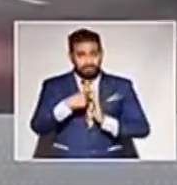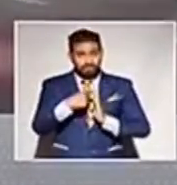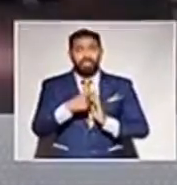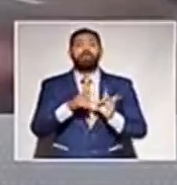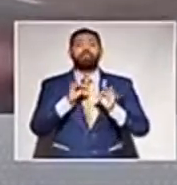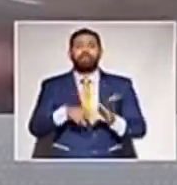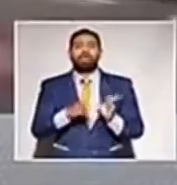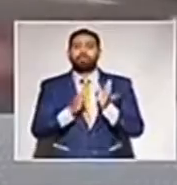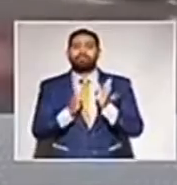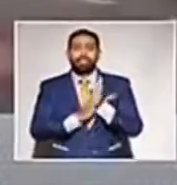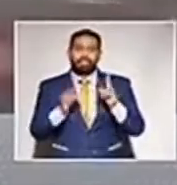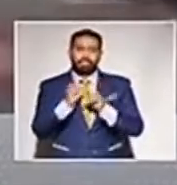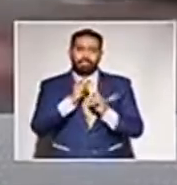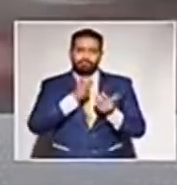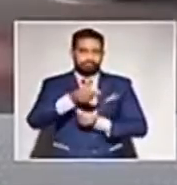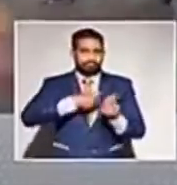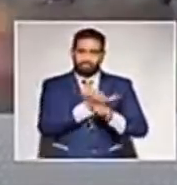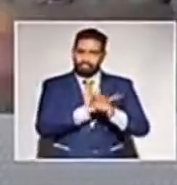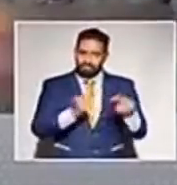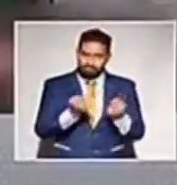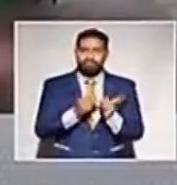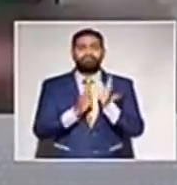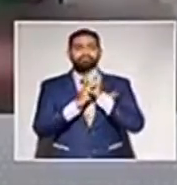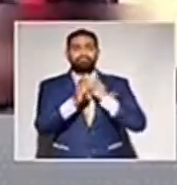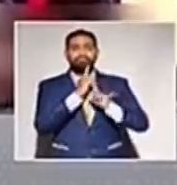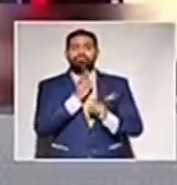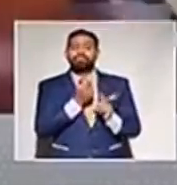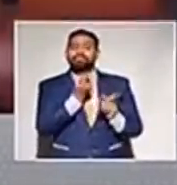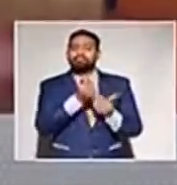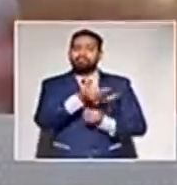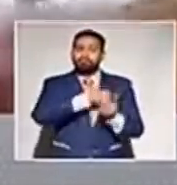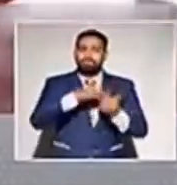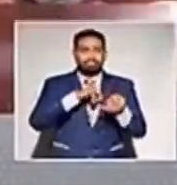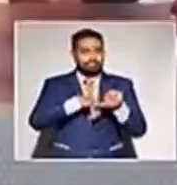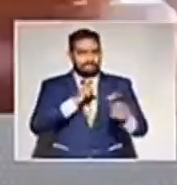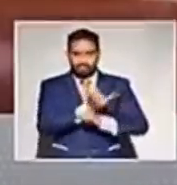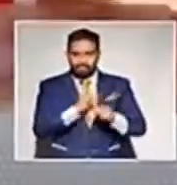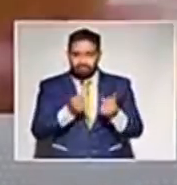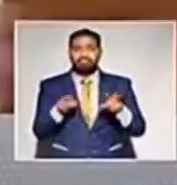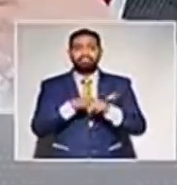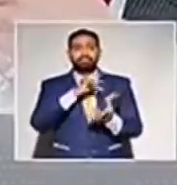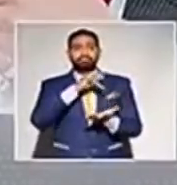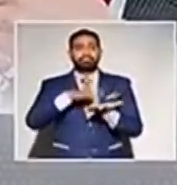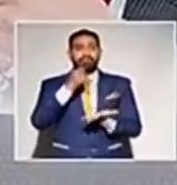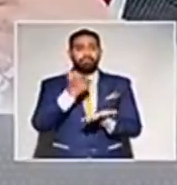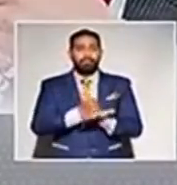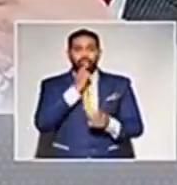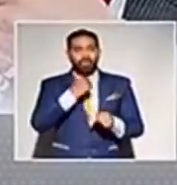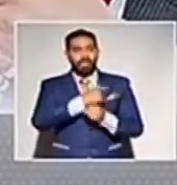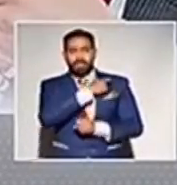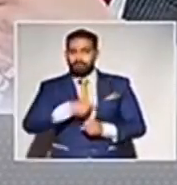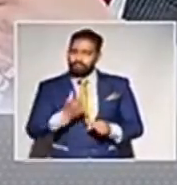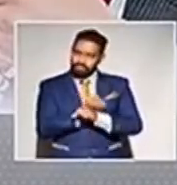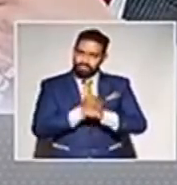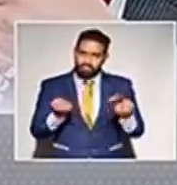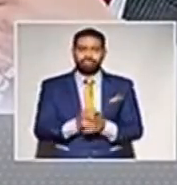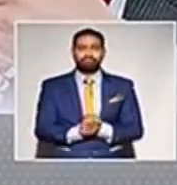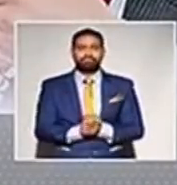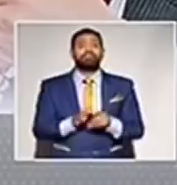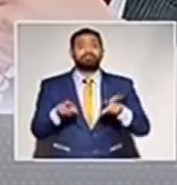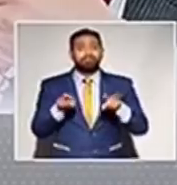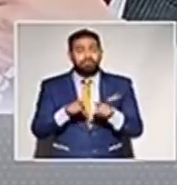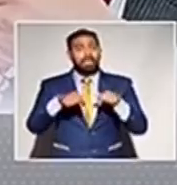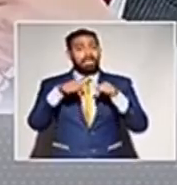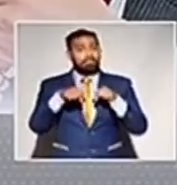Secretary to the Minister of Finance, and even a governor for its central bank, days before it initiates talks with the IMF to enter